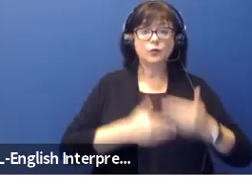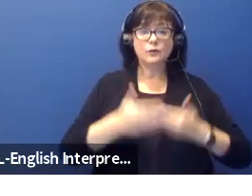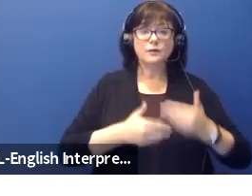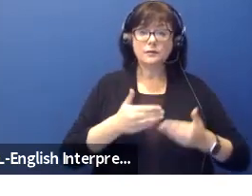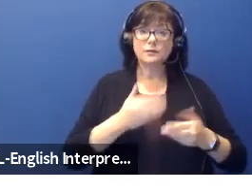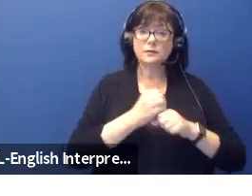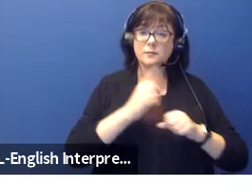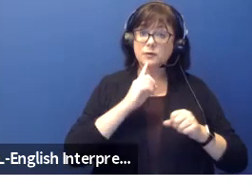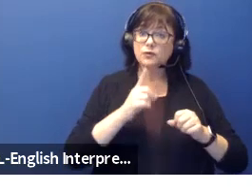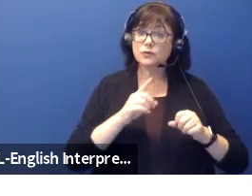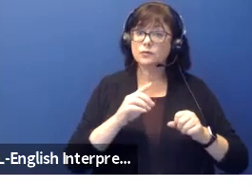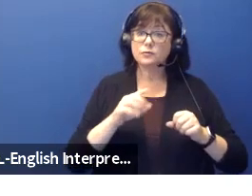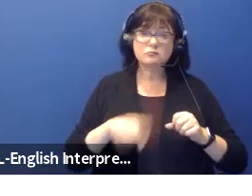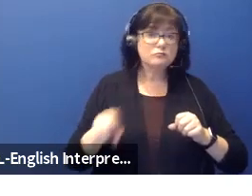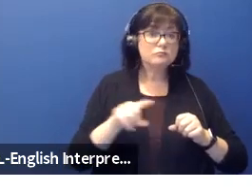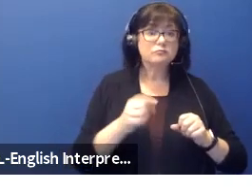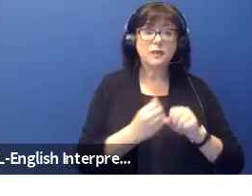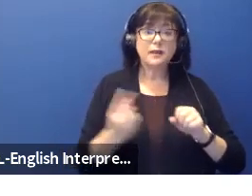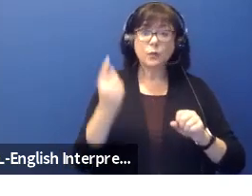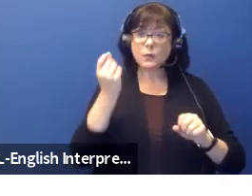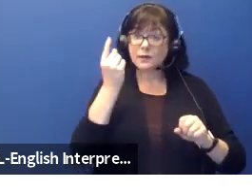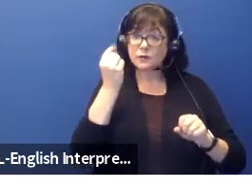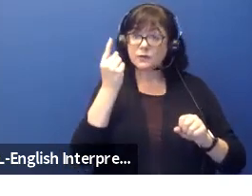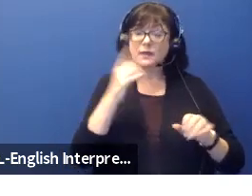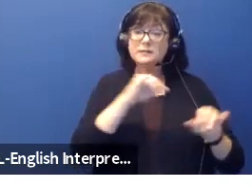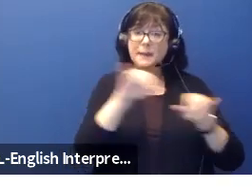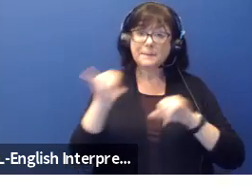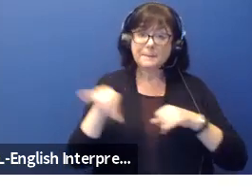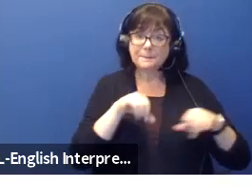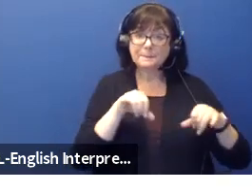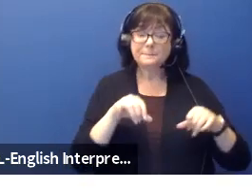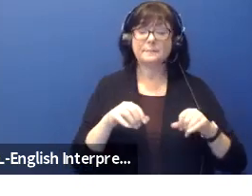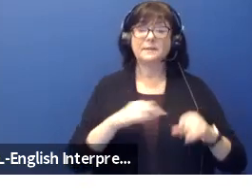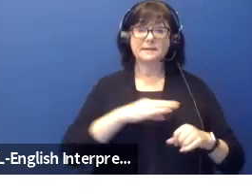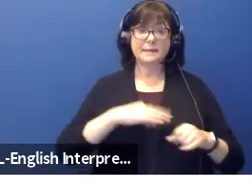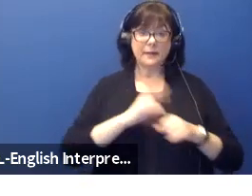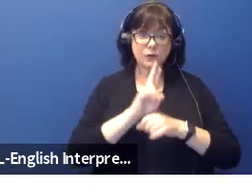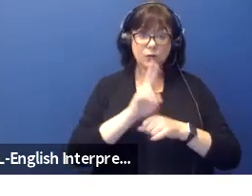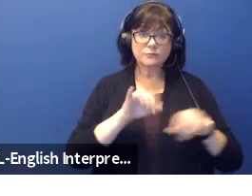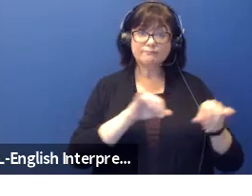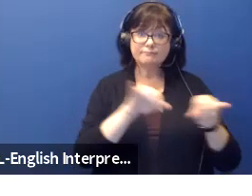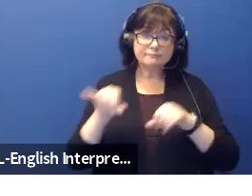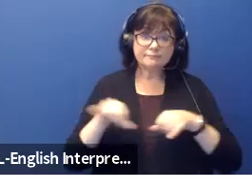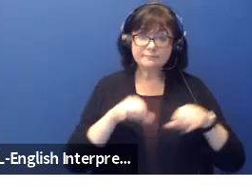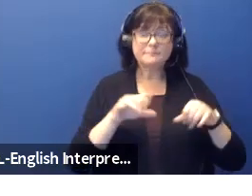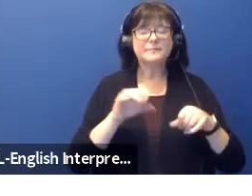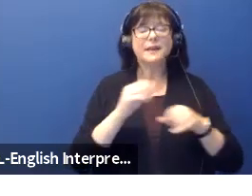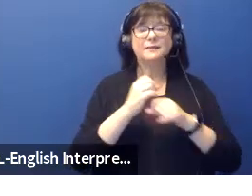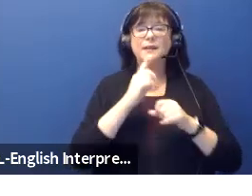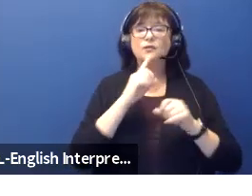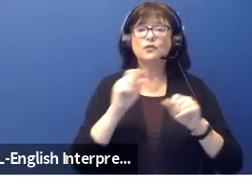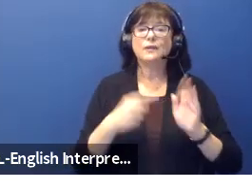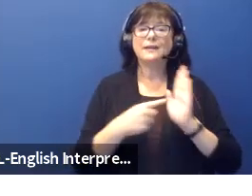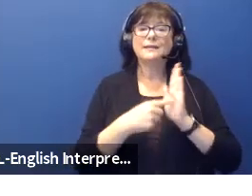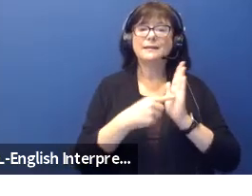everyone understands and that the staff uses, and that helps contribute to this particular measure and getting as many indicators checked off as